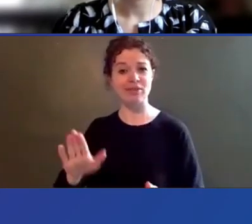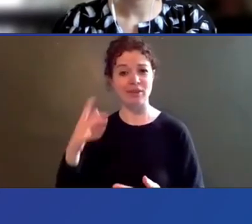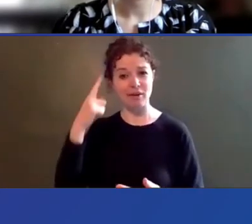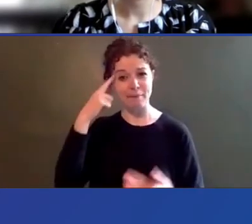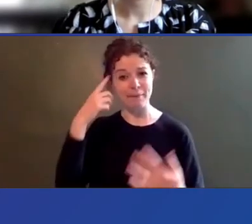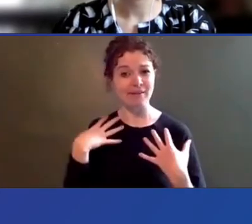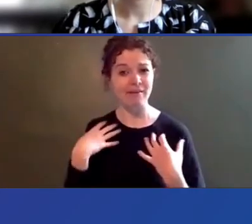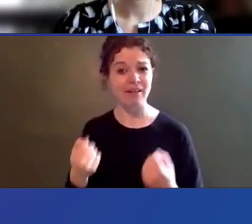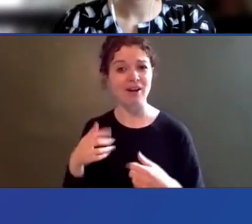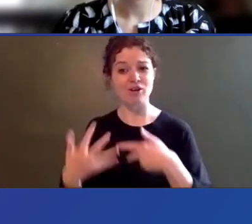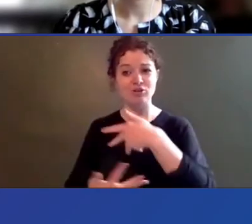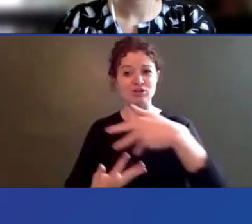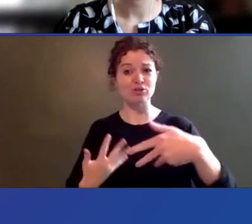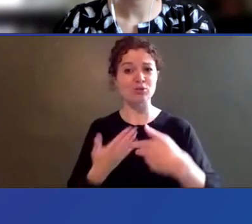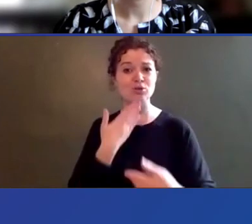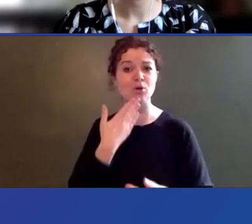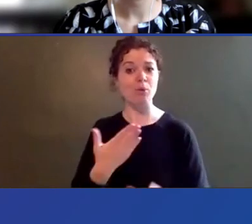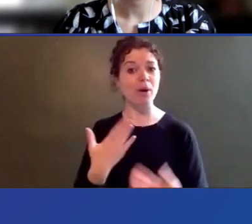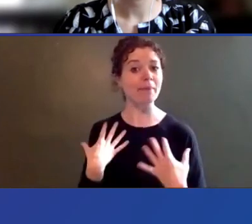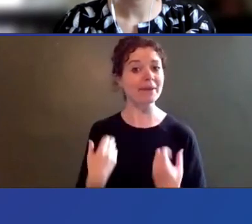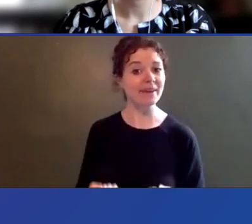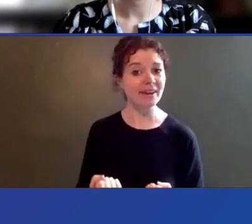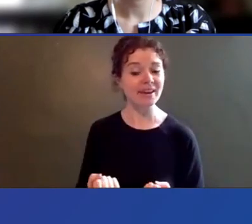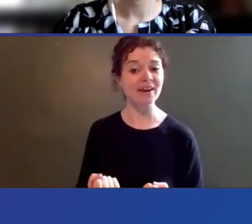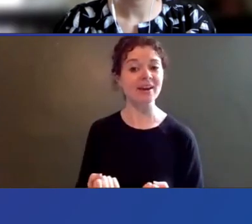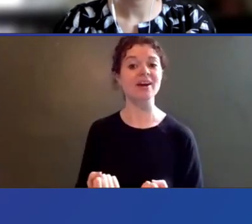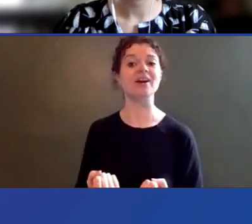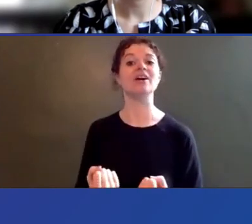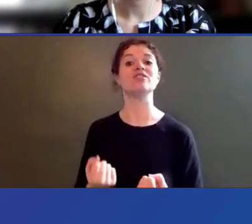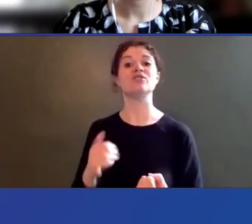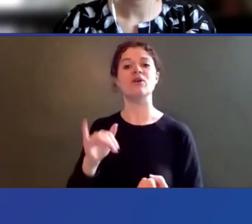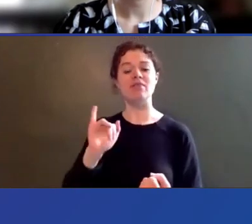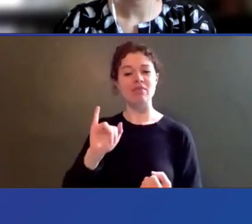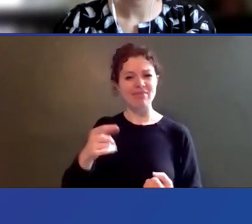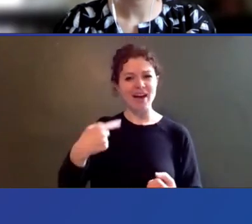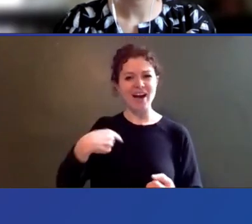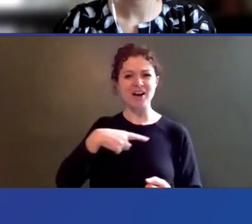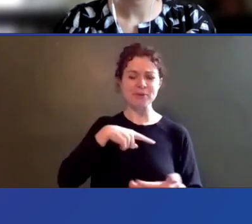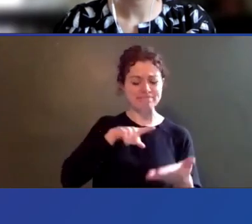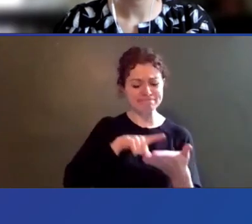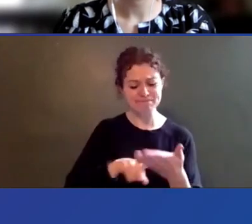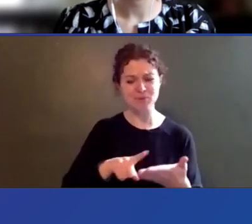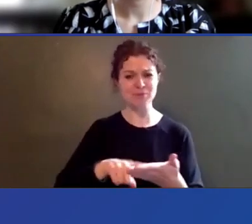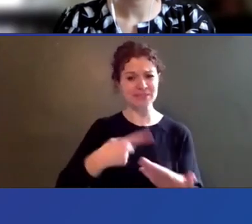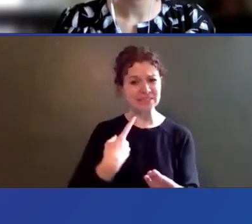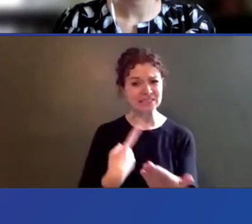that it provides, those threads that we had been